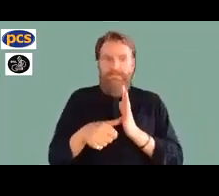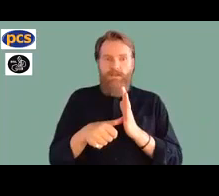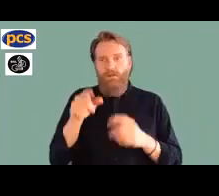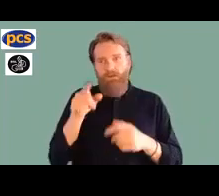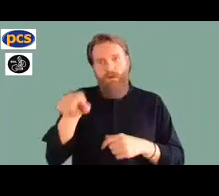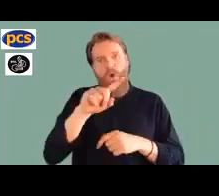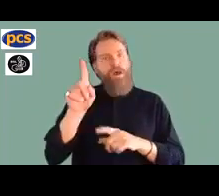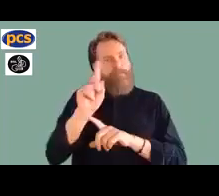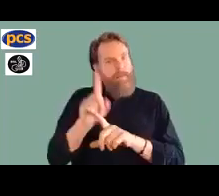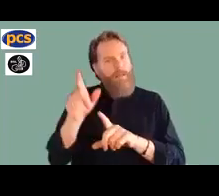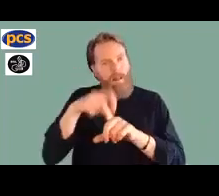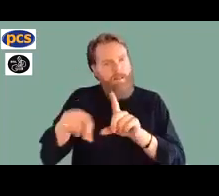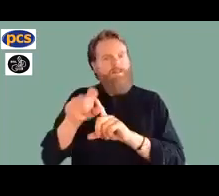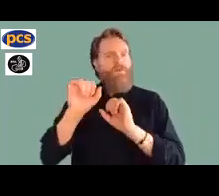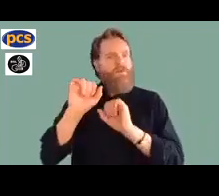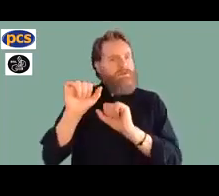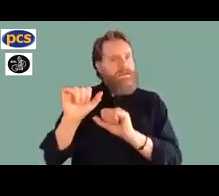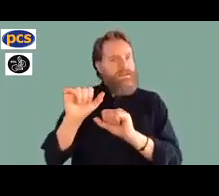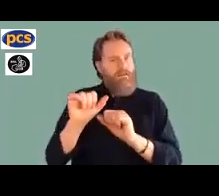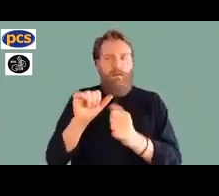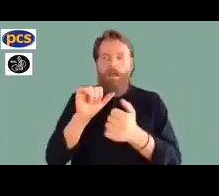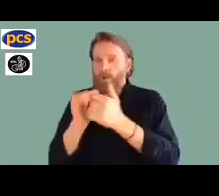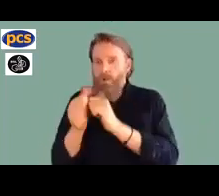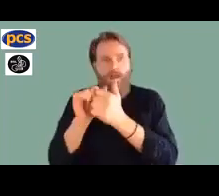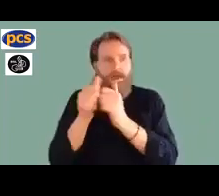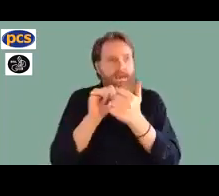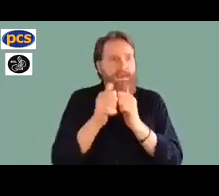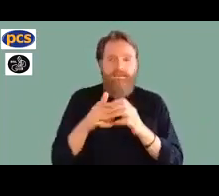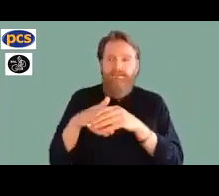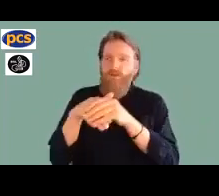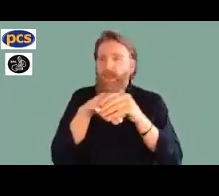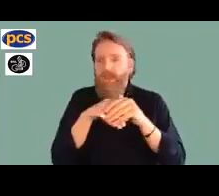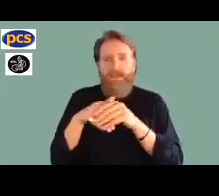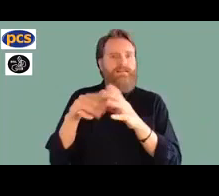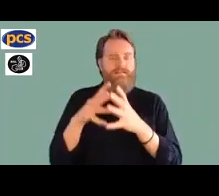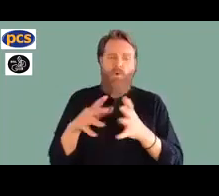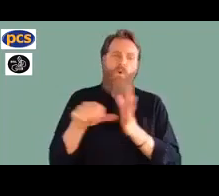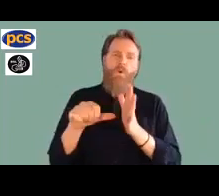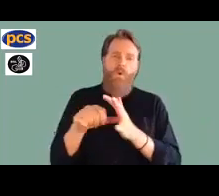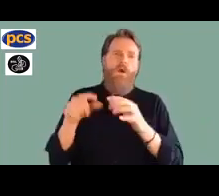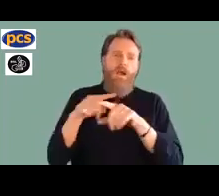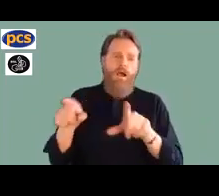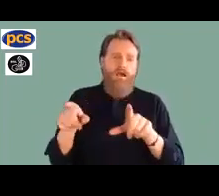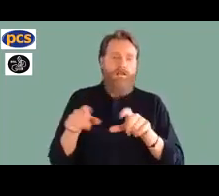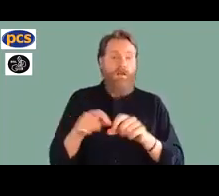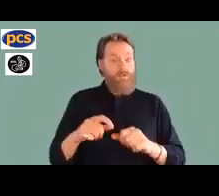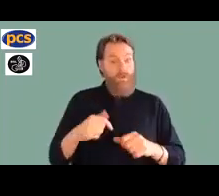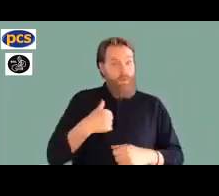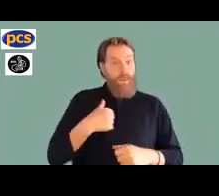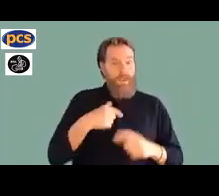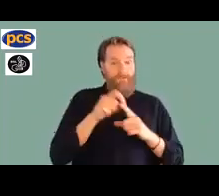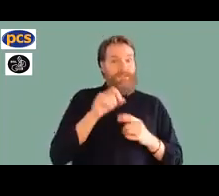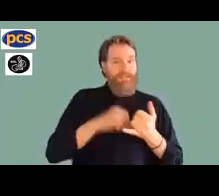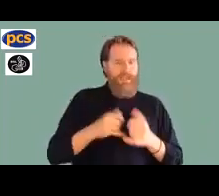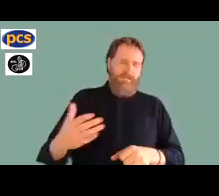themselves, for their colleagues, for their friends, and their families. So right early on, we raised this question with the Cabinet Office,